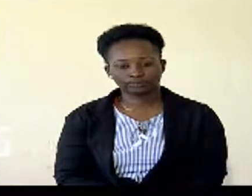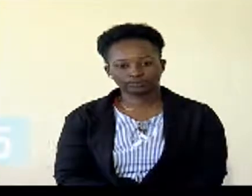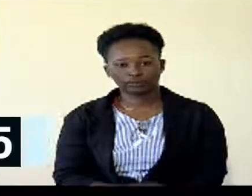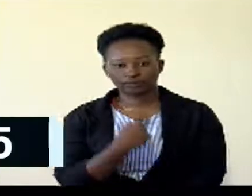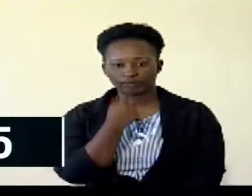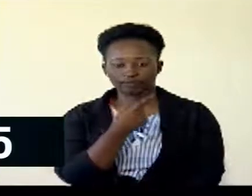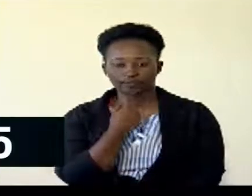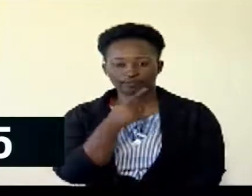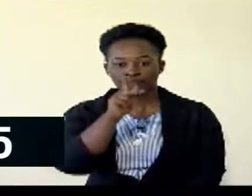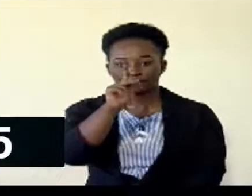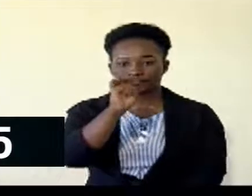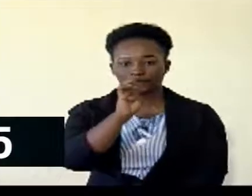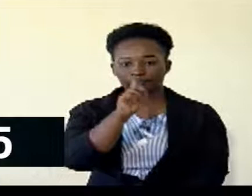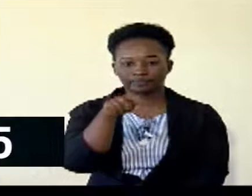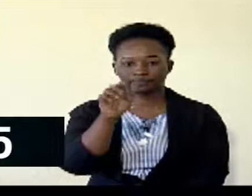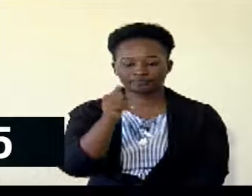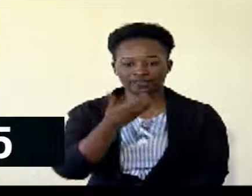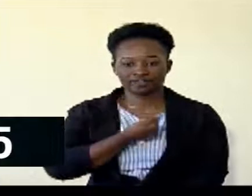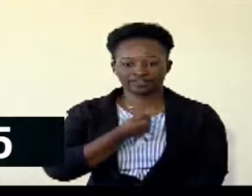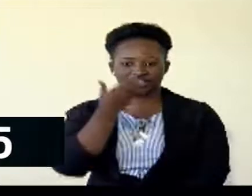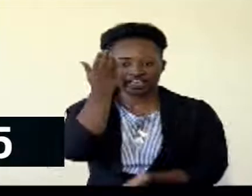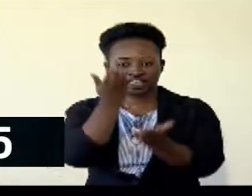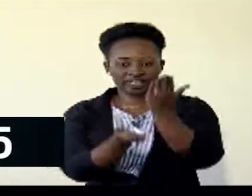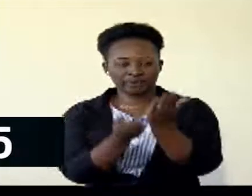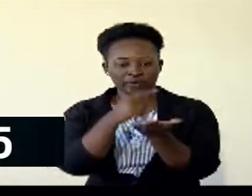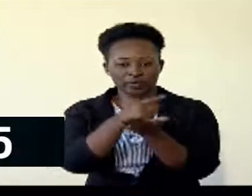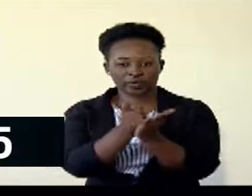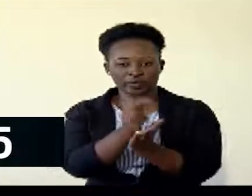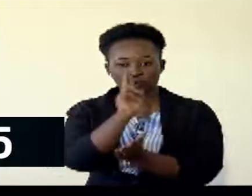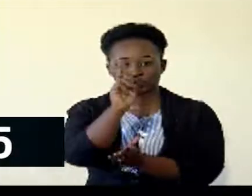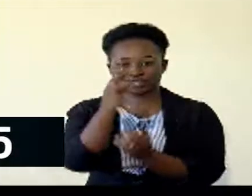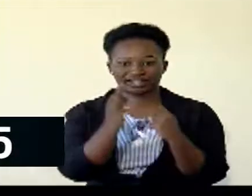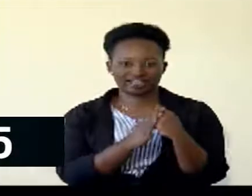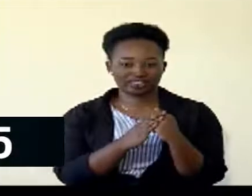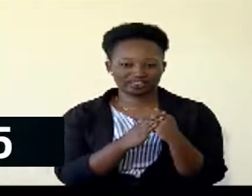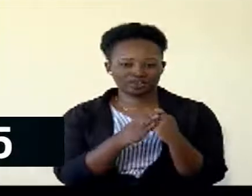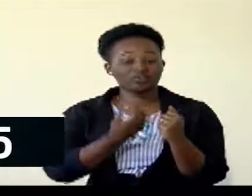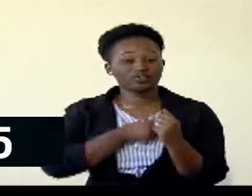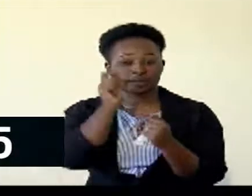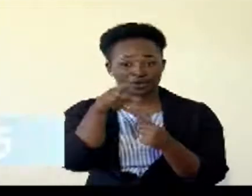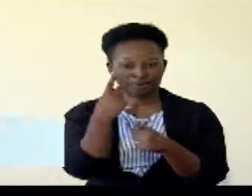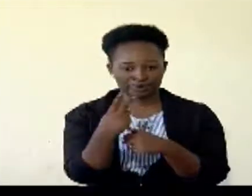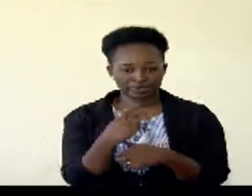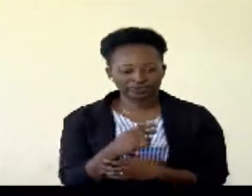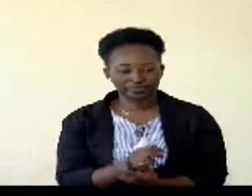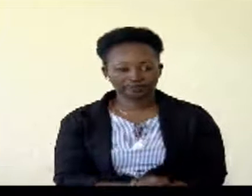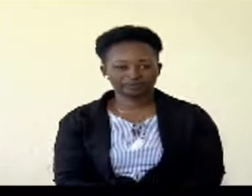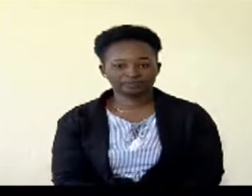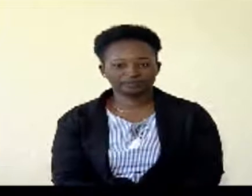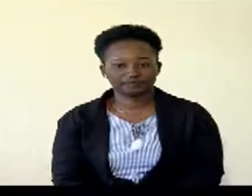saying Kaiser is 28 kilograms. So we have two people. That is part B.